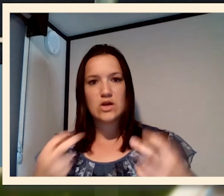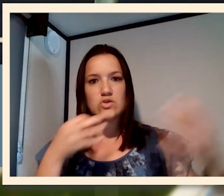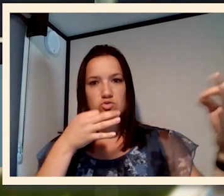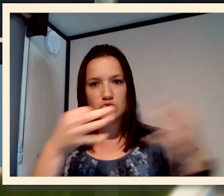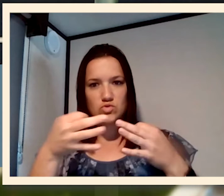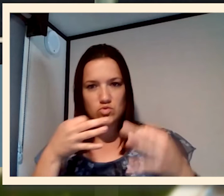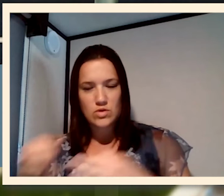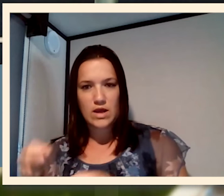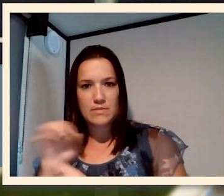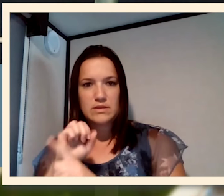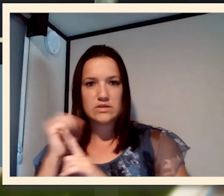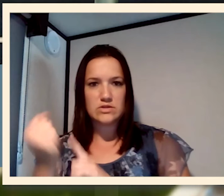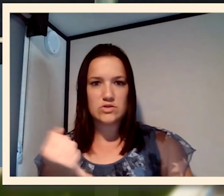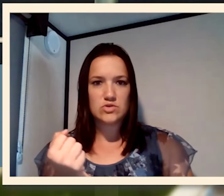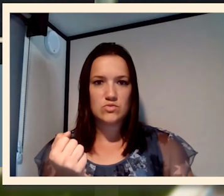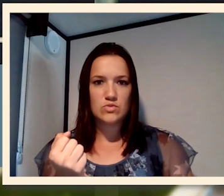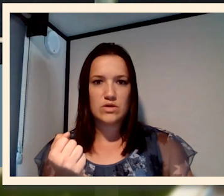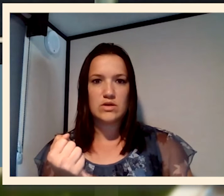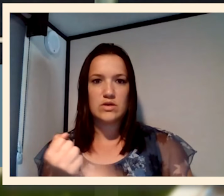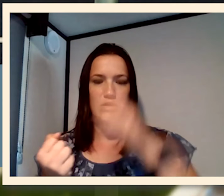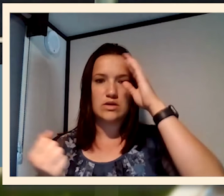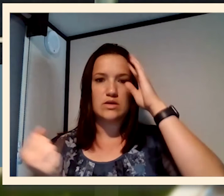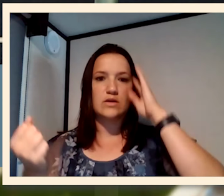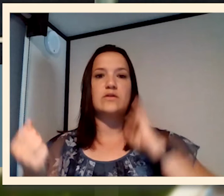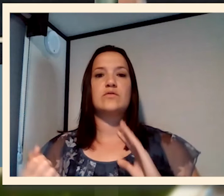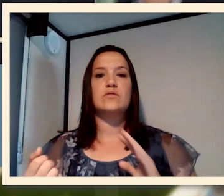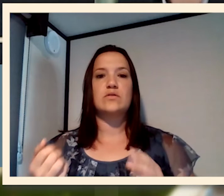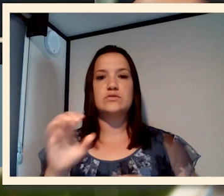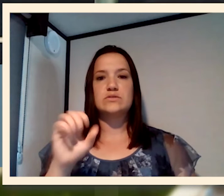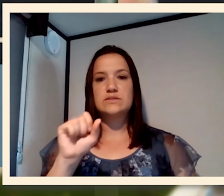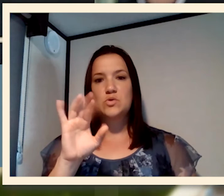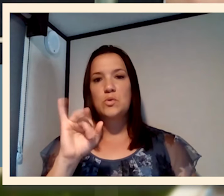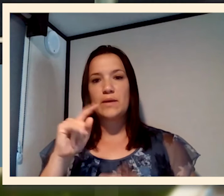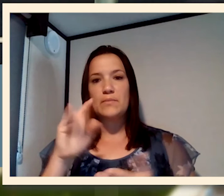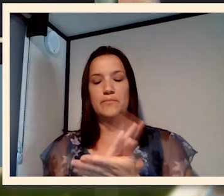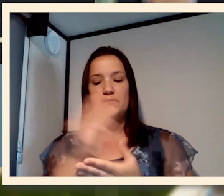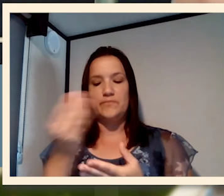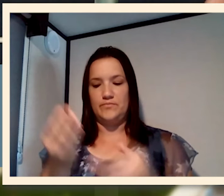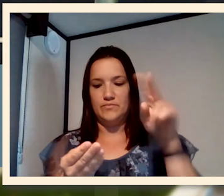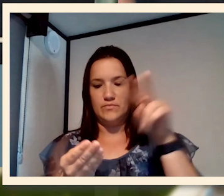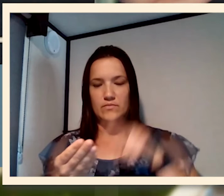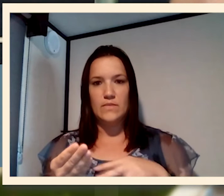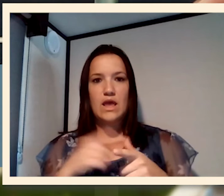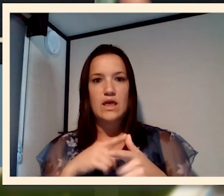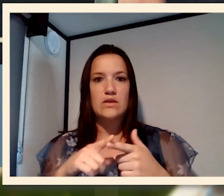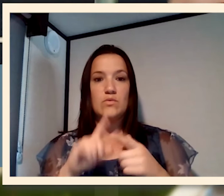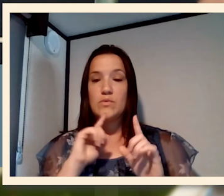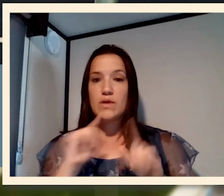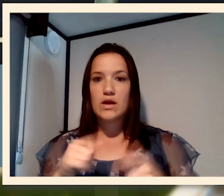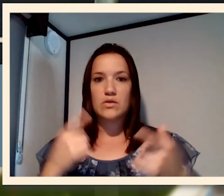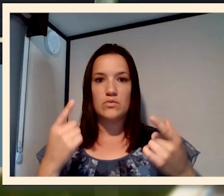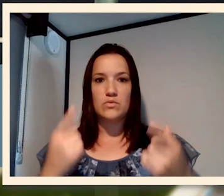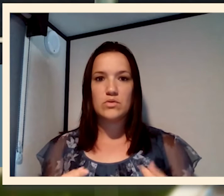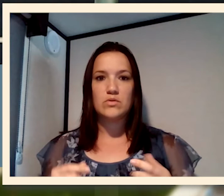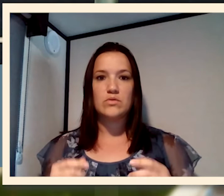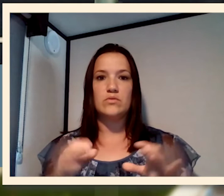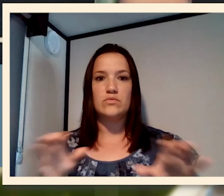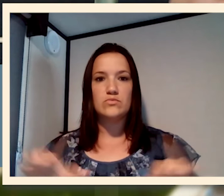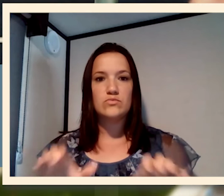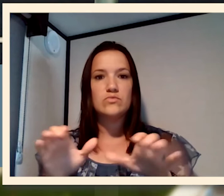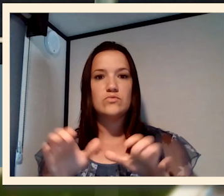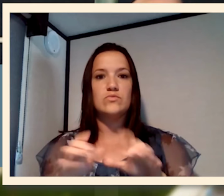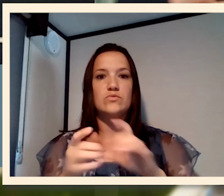We're sitting around describing the situation, and it comes to us through a script and everything, and